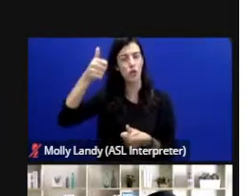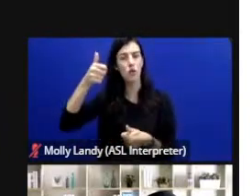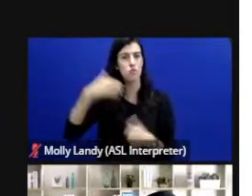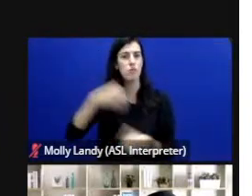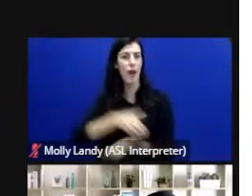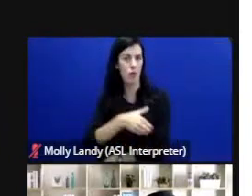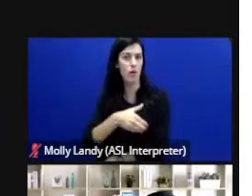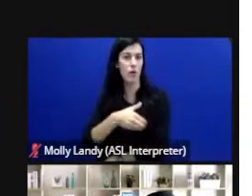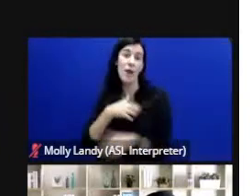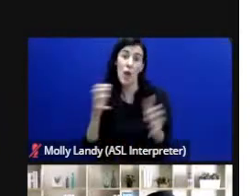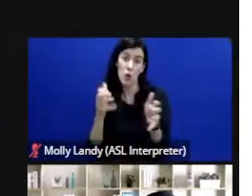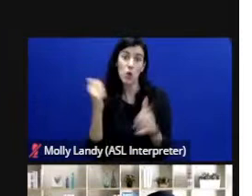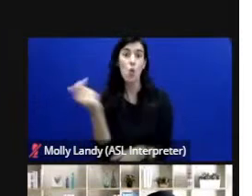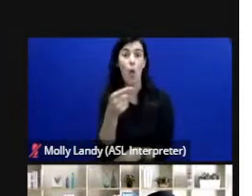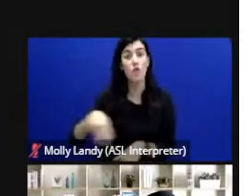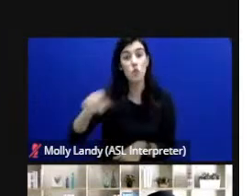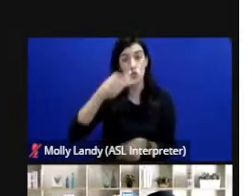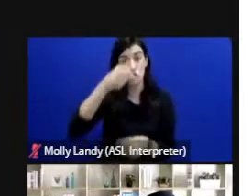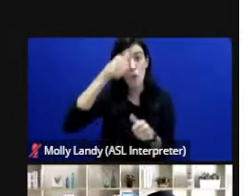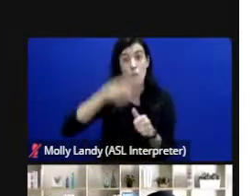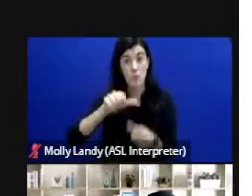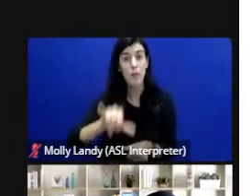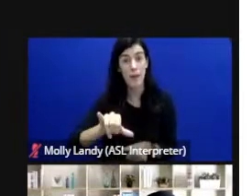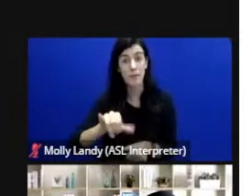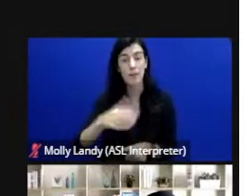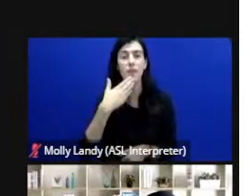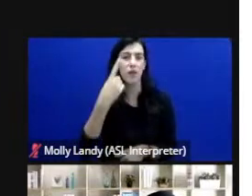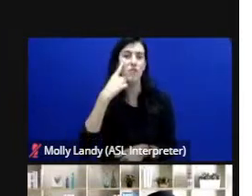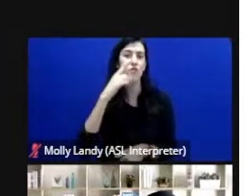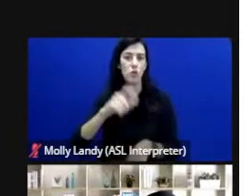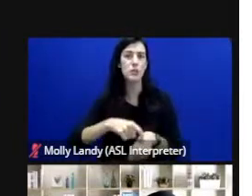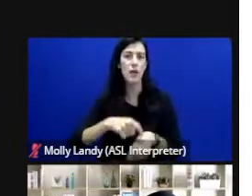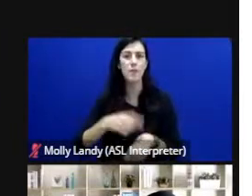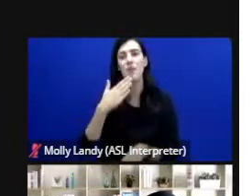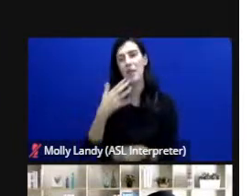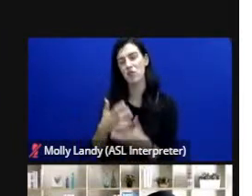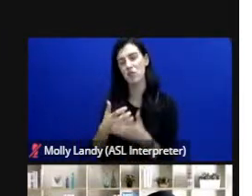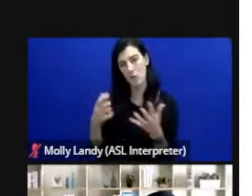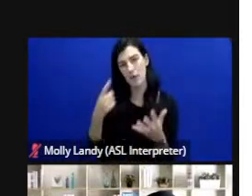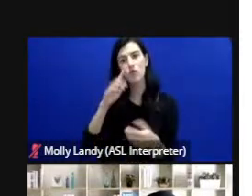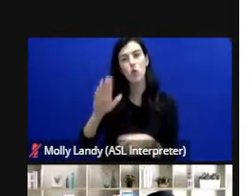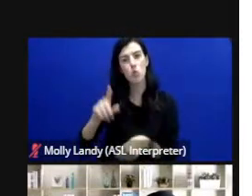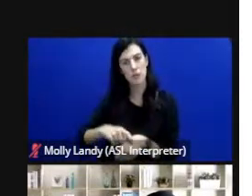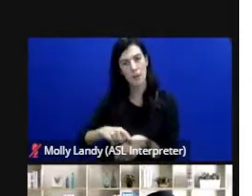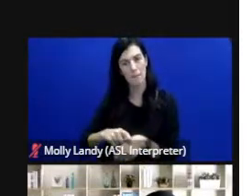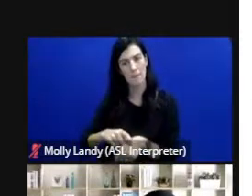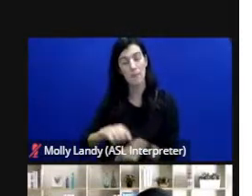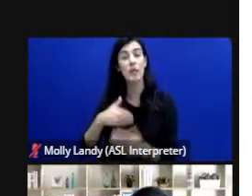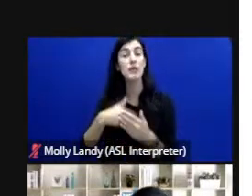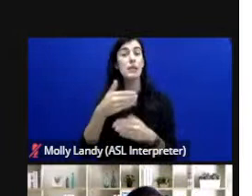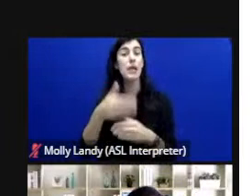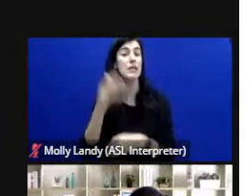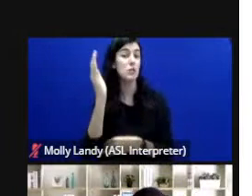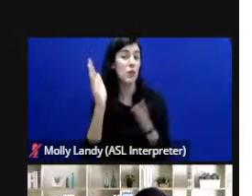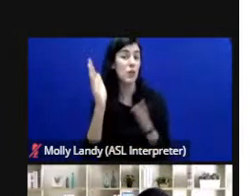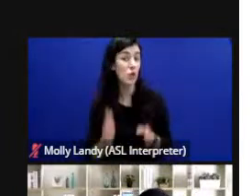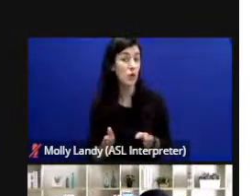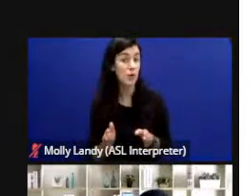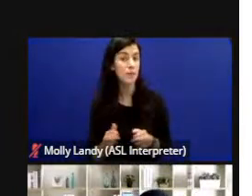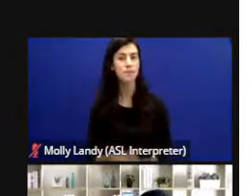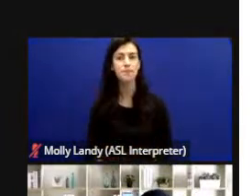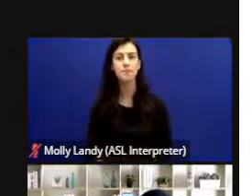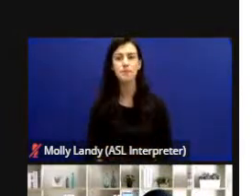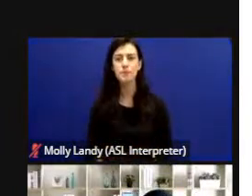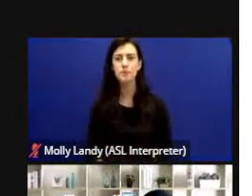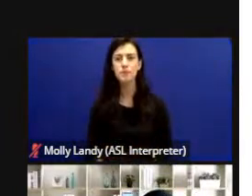all to remember that. Thank you for your time. Thank you so much for your time. Jennifer, next speaker. Krishna